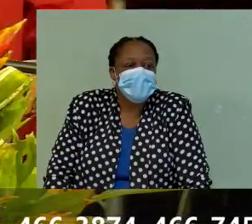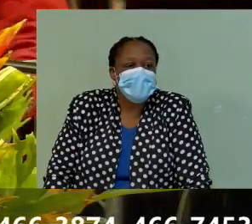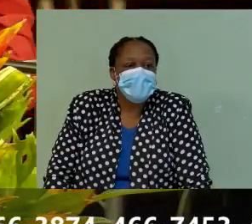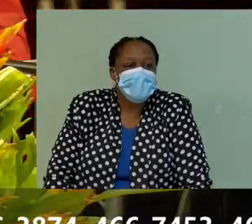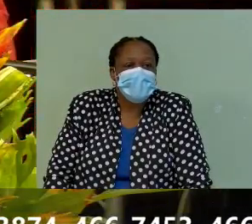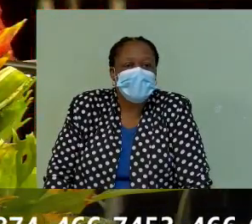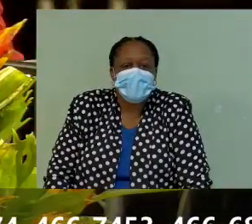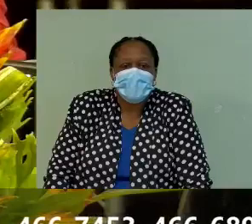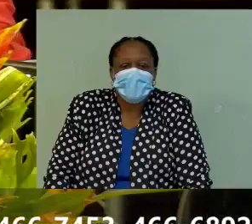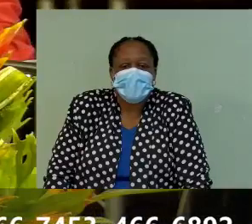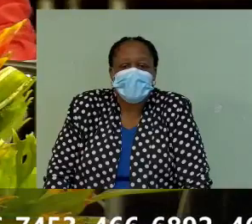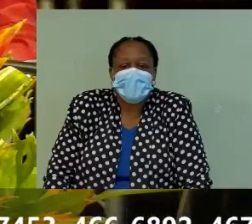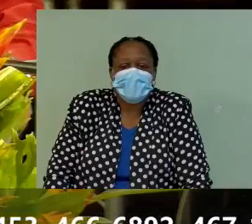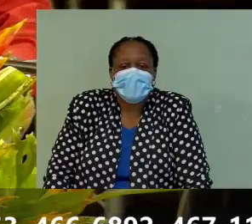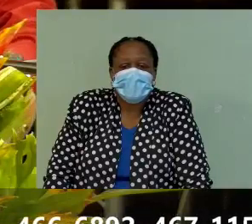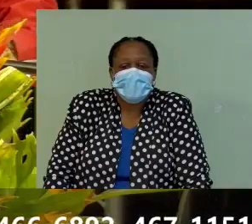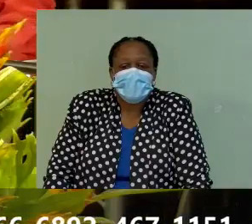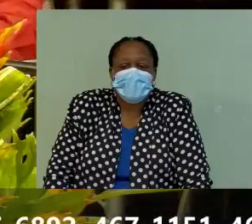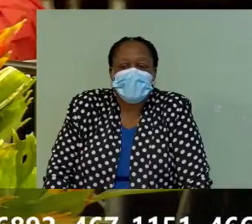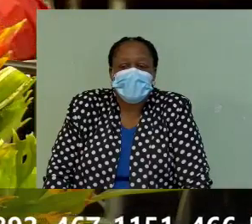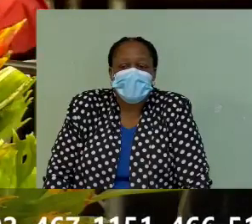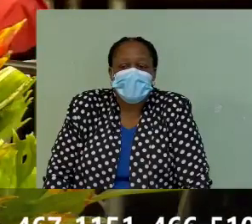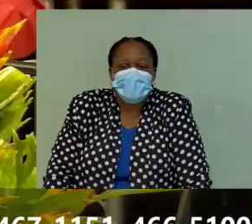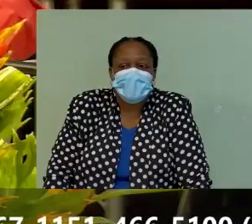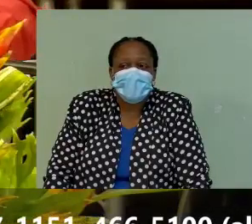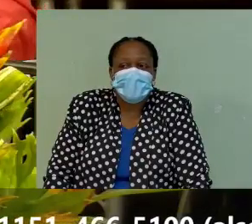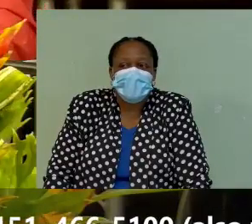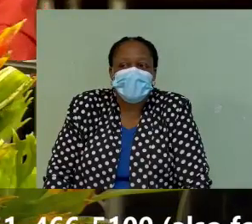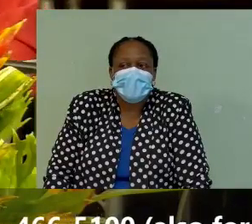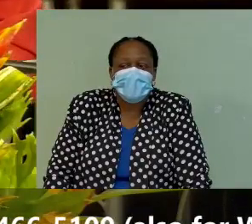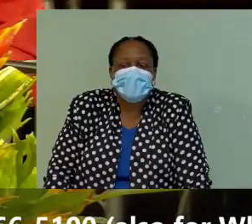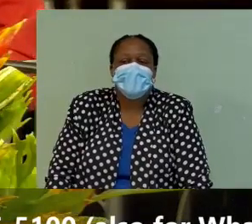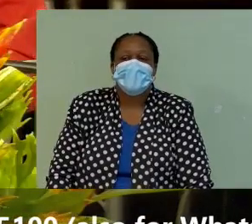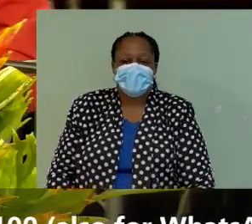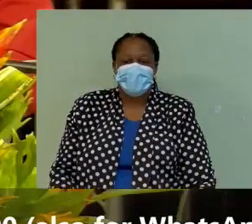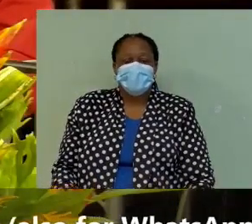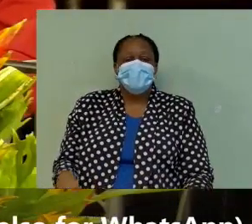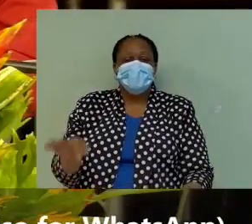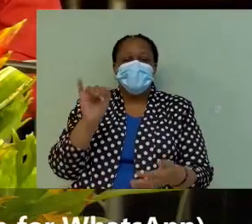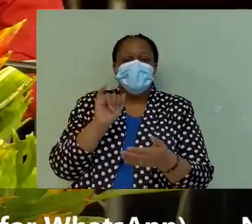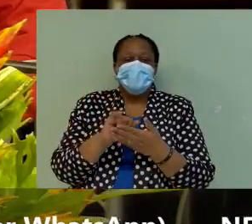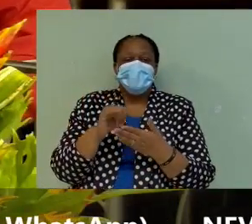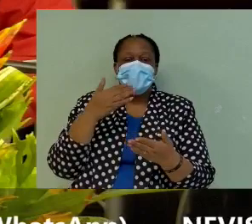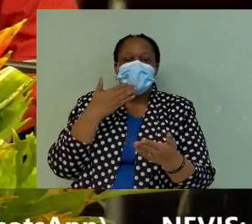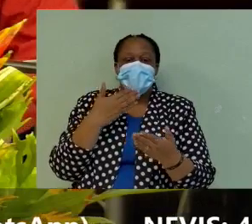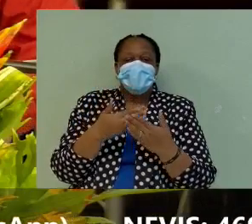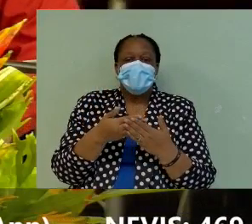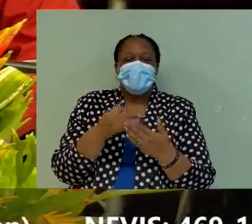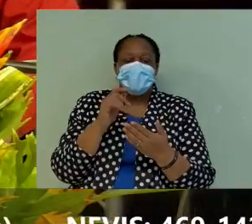Thank you, Mr. Eveling. Your illustrations were particularly helpful.